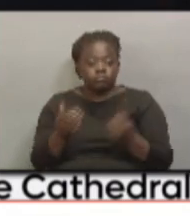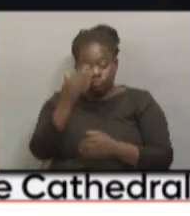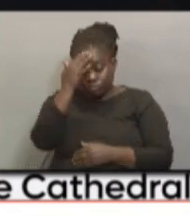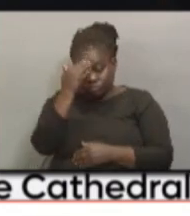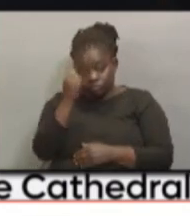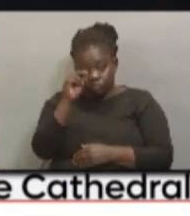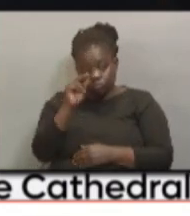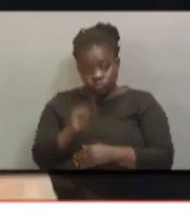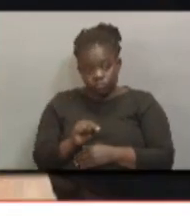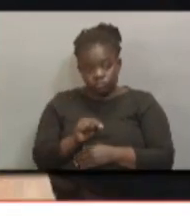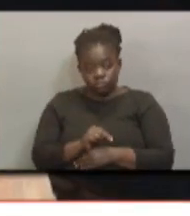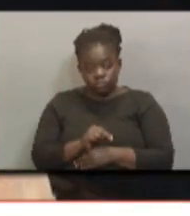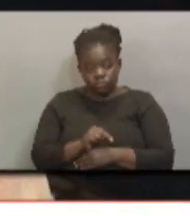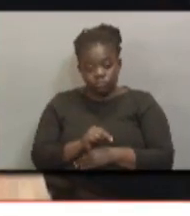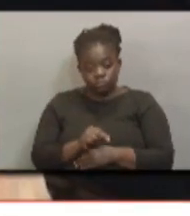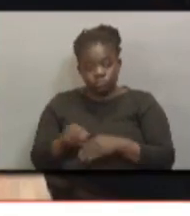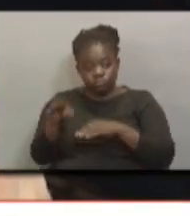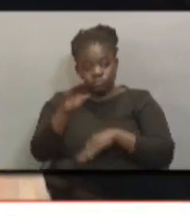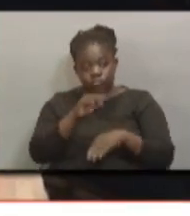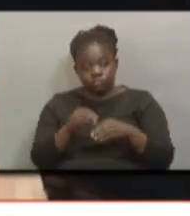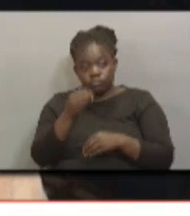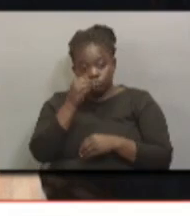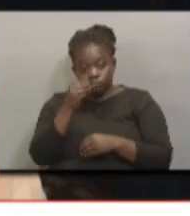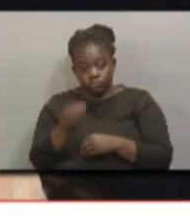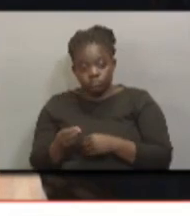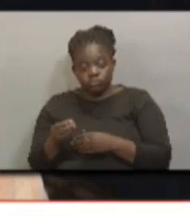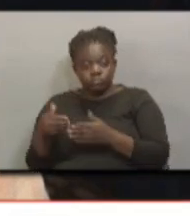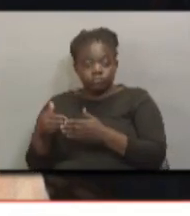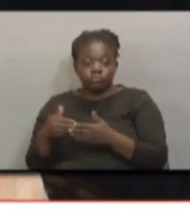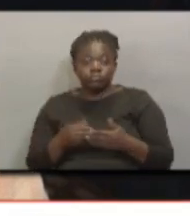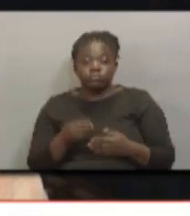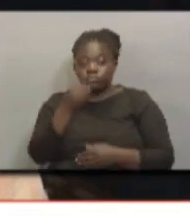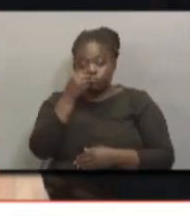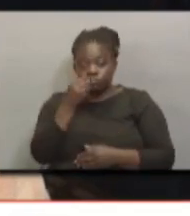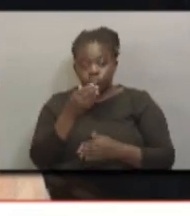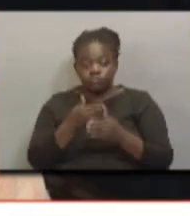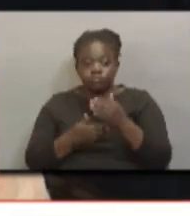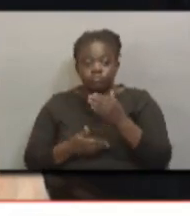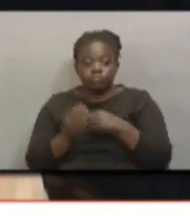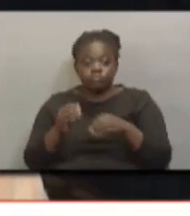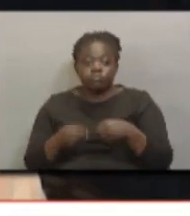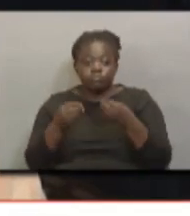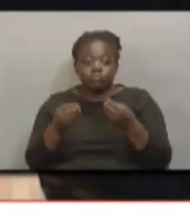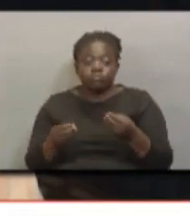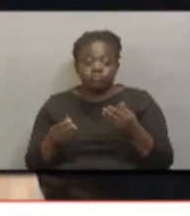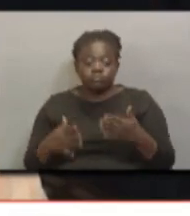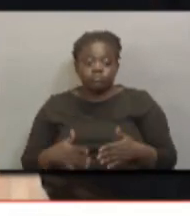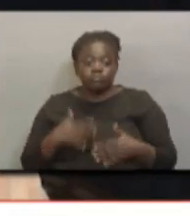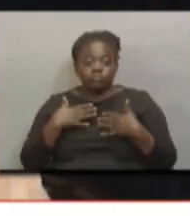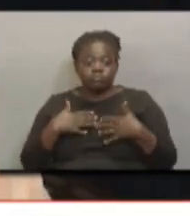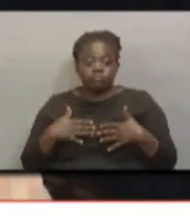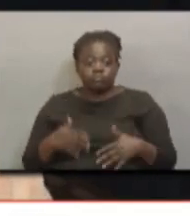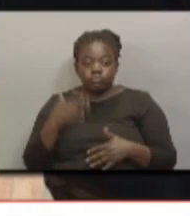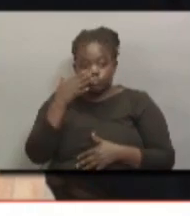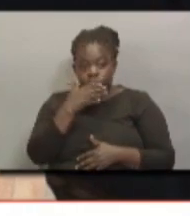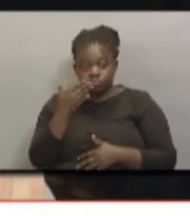siddira n'entabula emmere omwana gy'agenda okulya. Kumachane mba nga muwade chizimbo mubili mubuji, mfochi